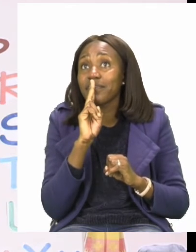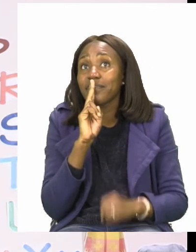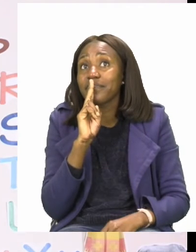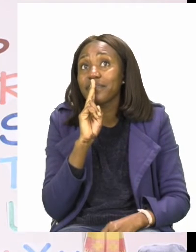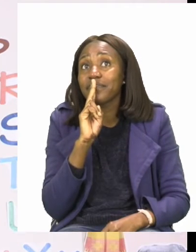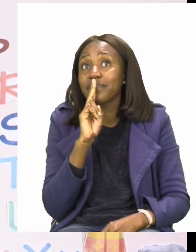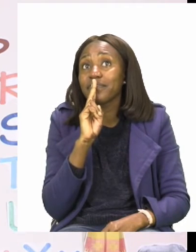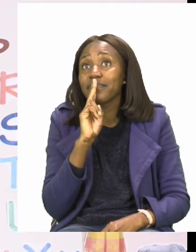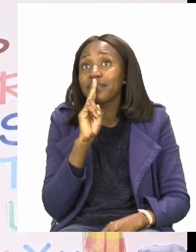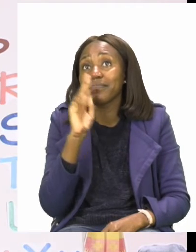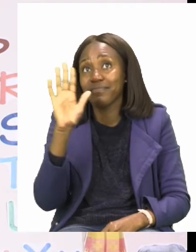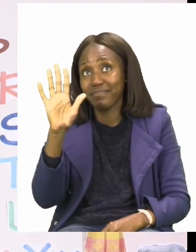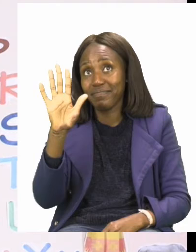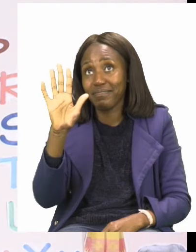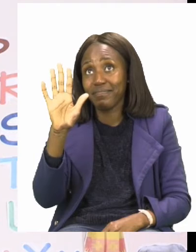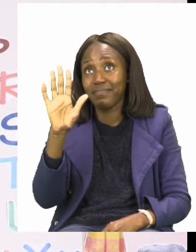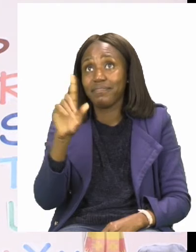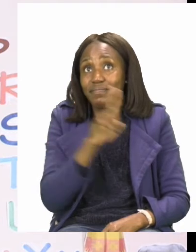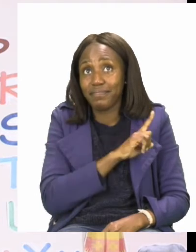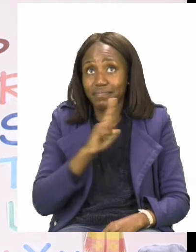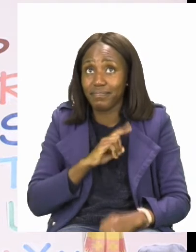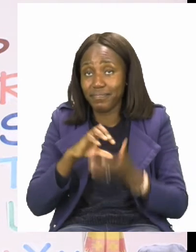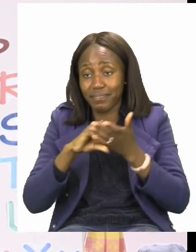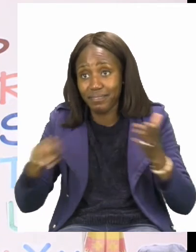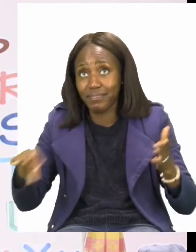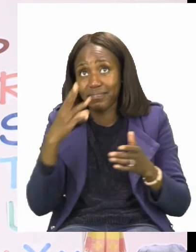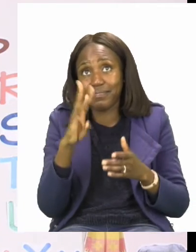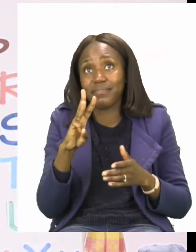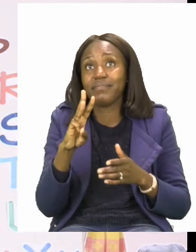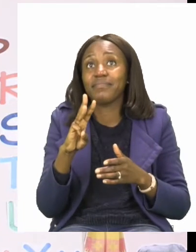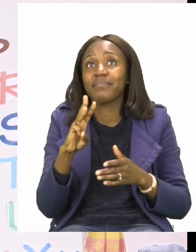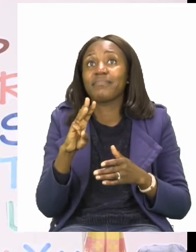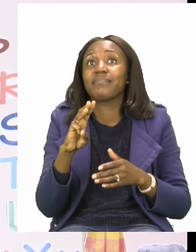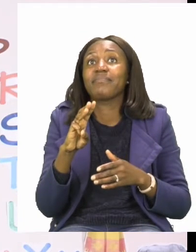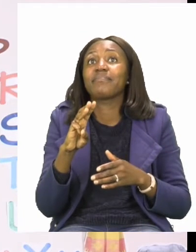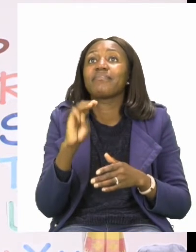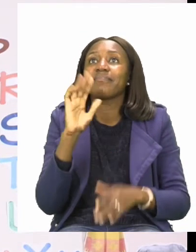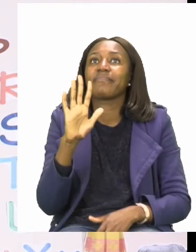answer, 11 minus 6, will give us 5.